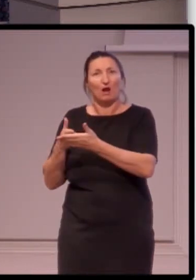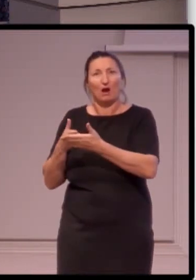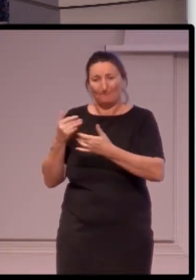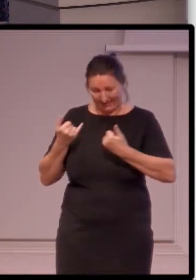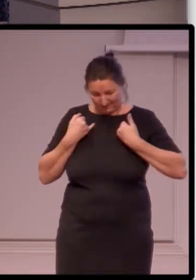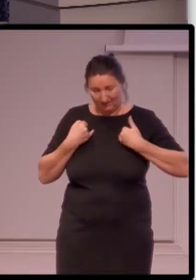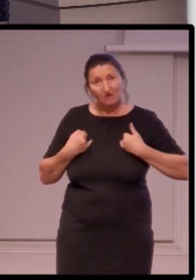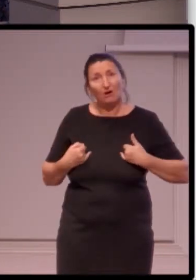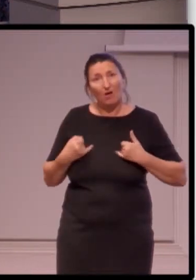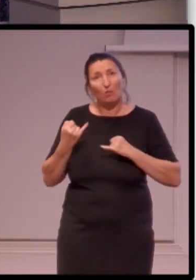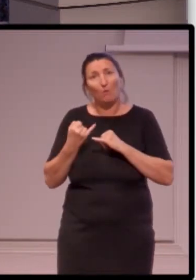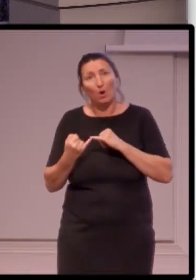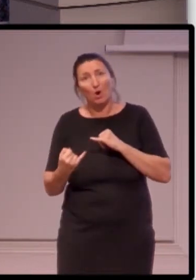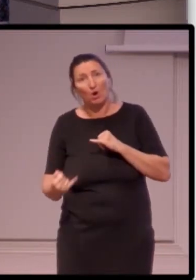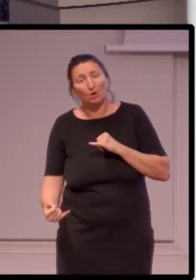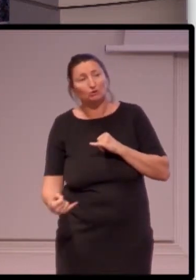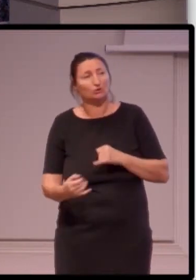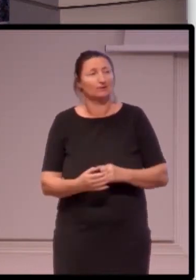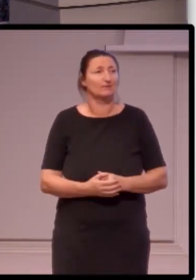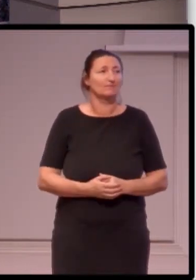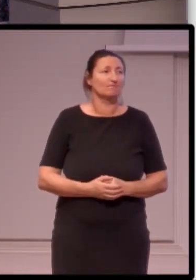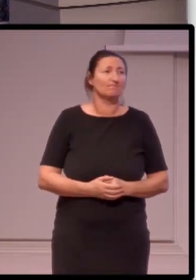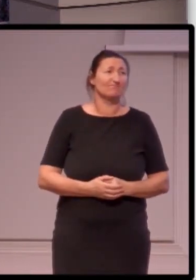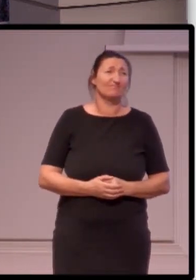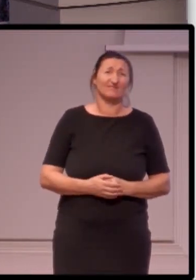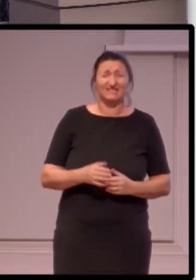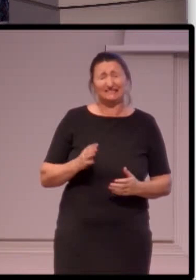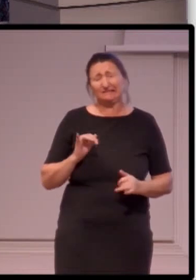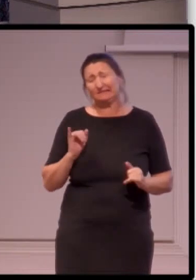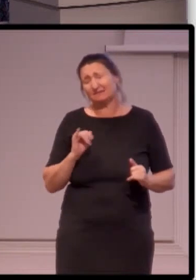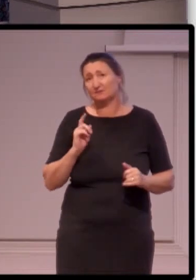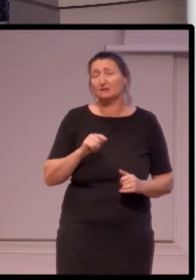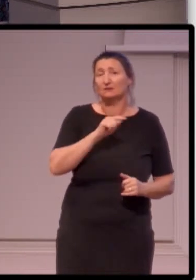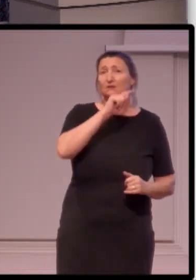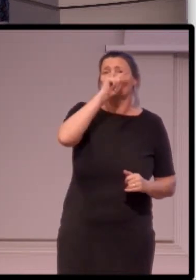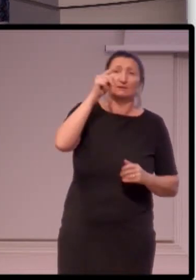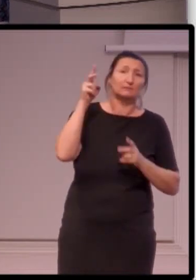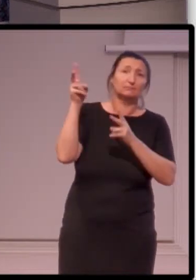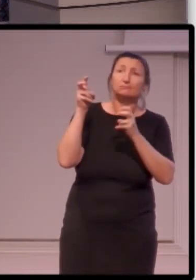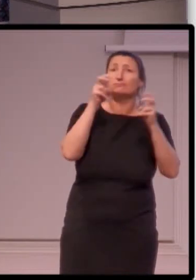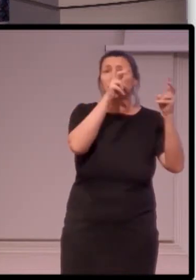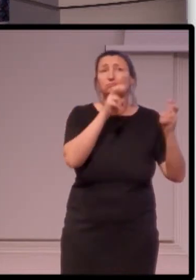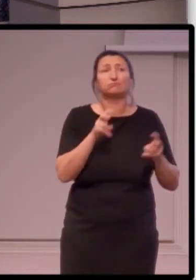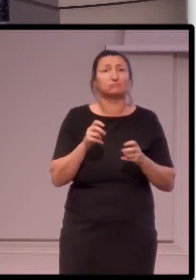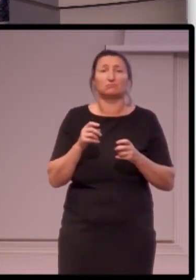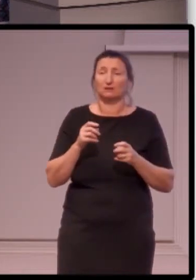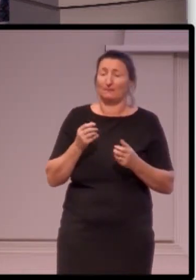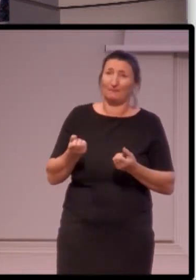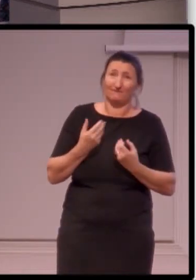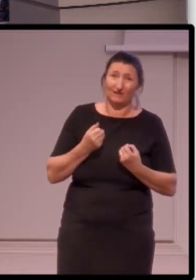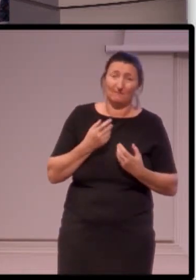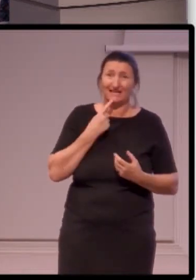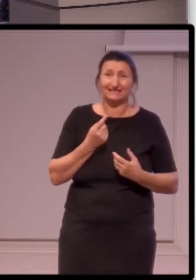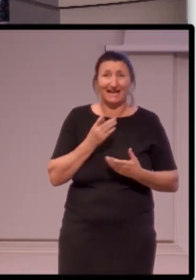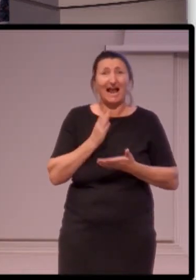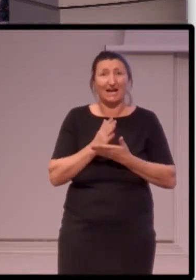health outcomes. And it's really awful to have gone around the country and hear that one of the things in their idea bank was that actually we should